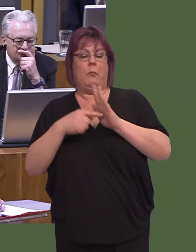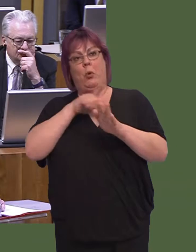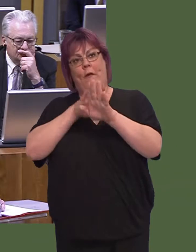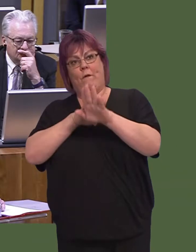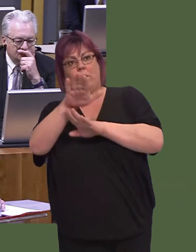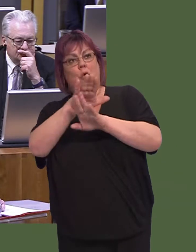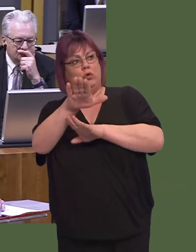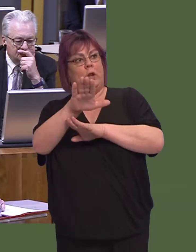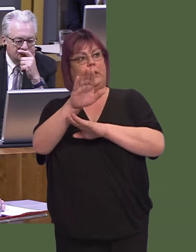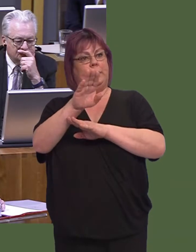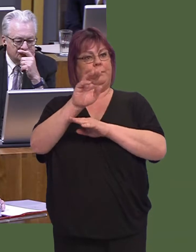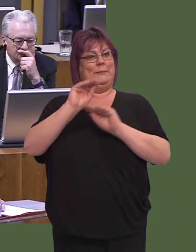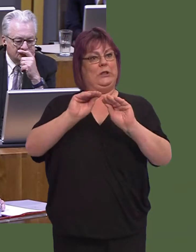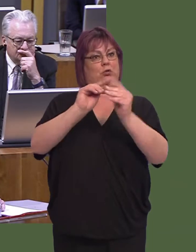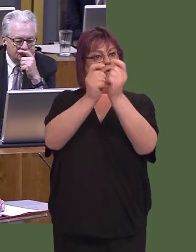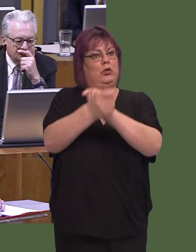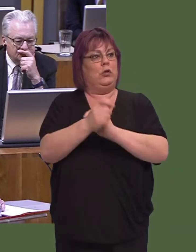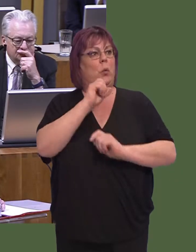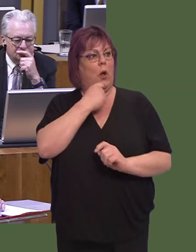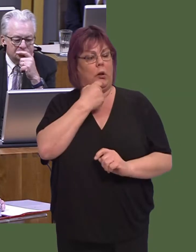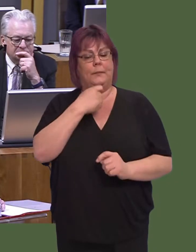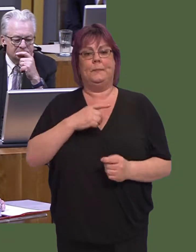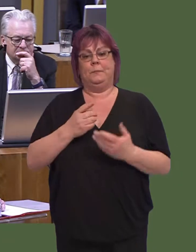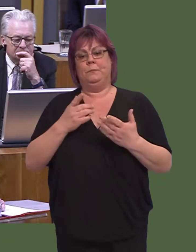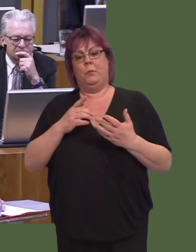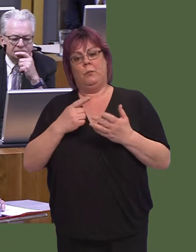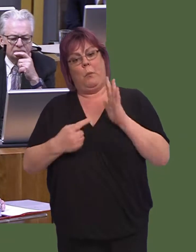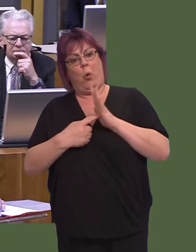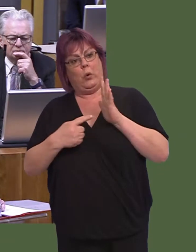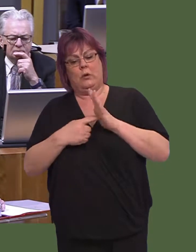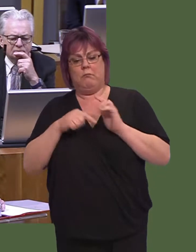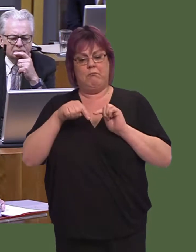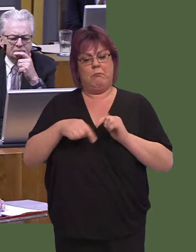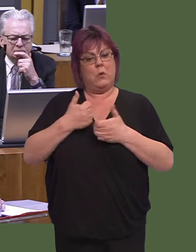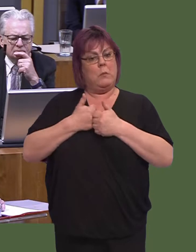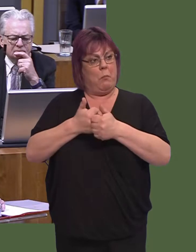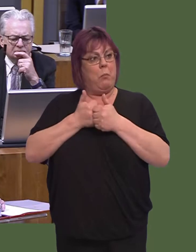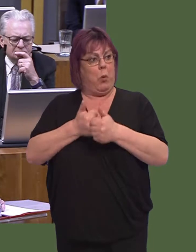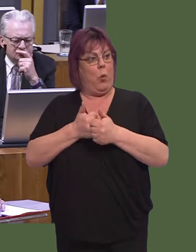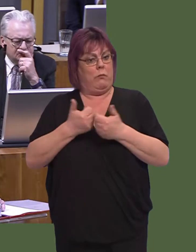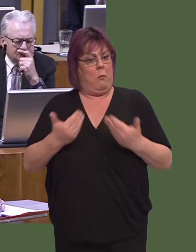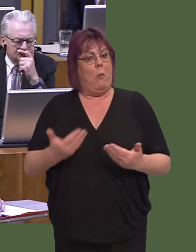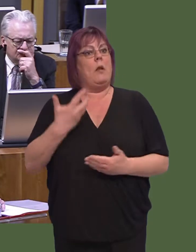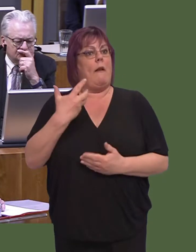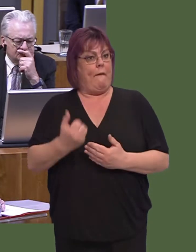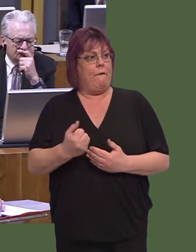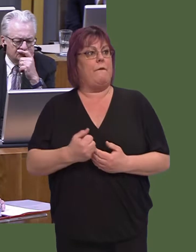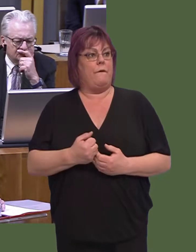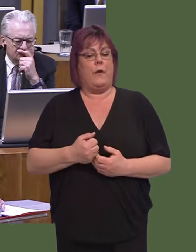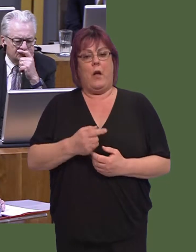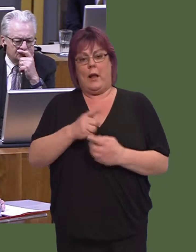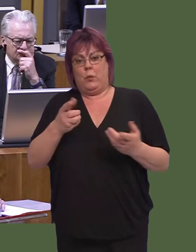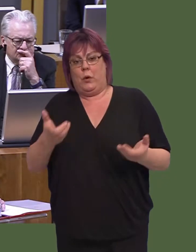education. And, of course, we do ensure that the support available at present as regards the